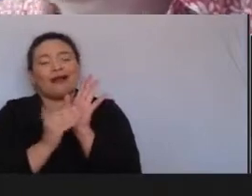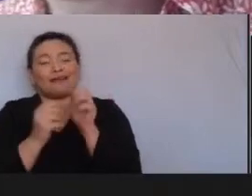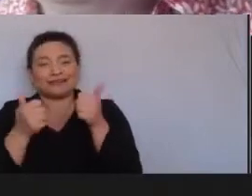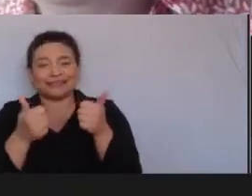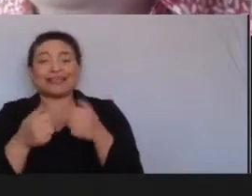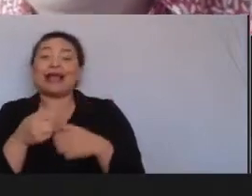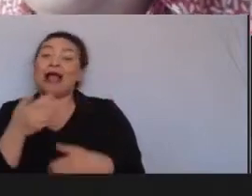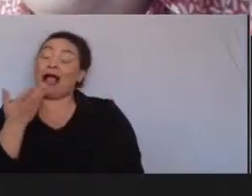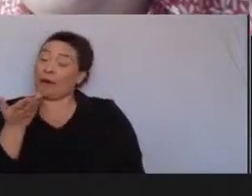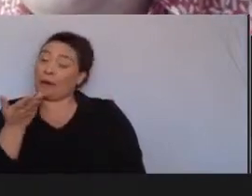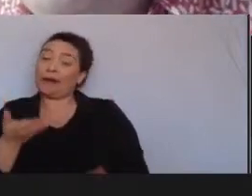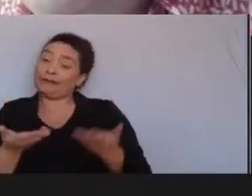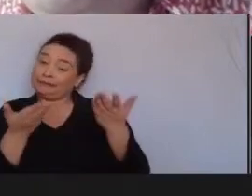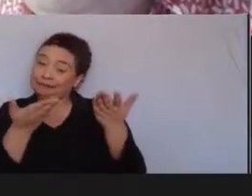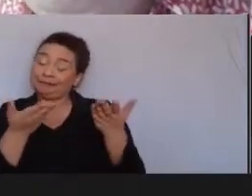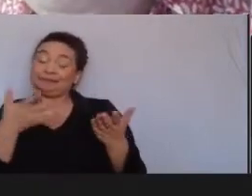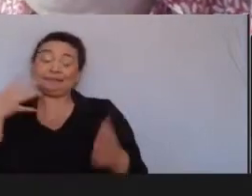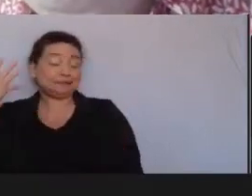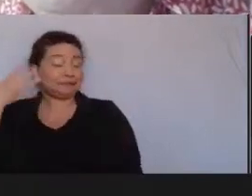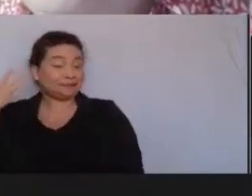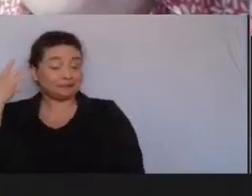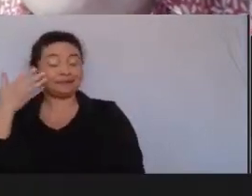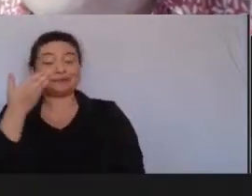the last